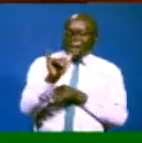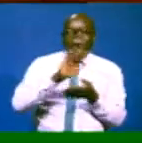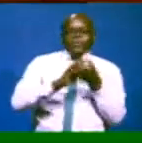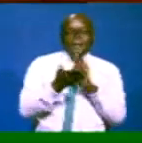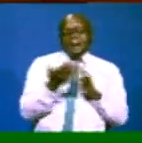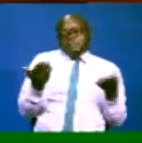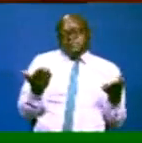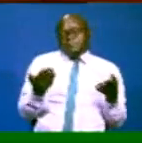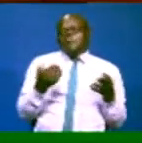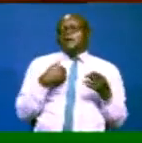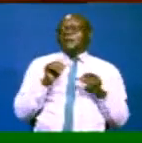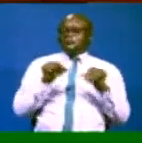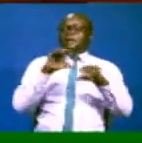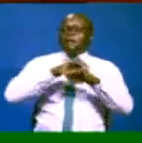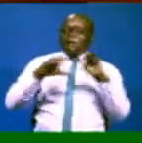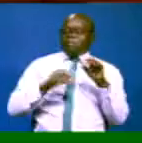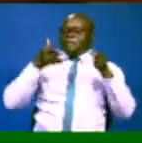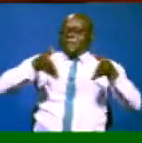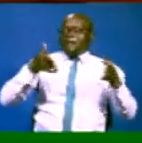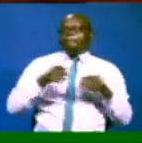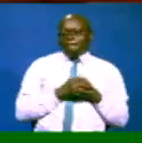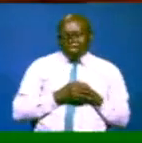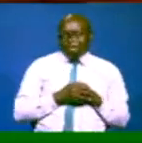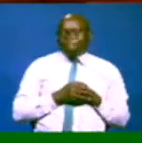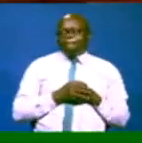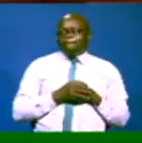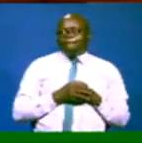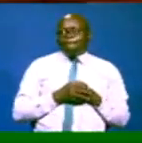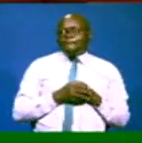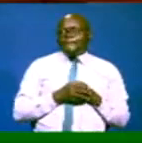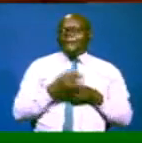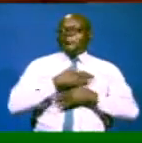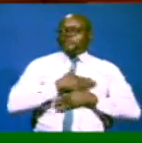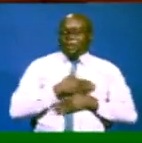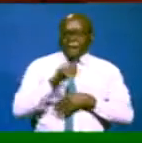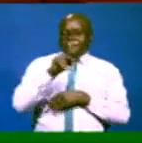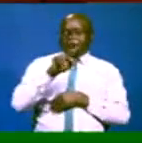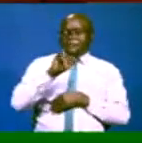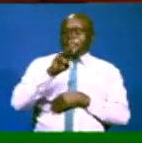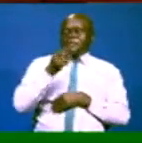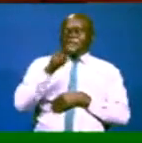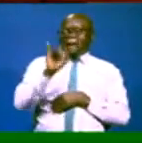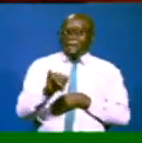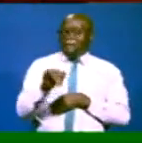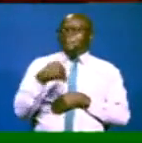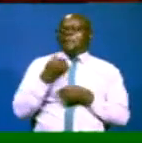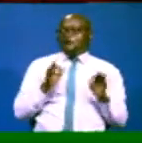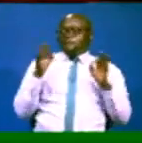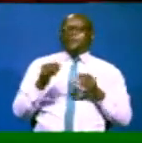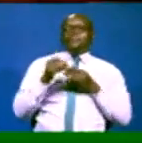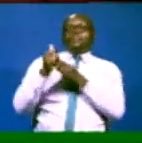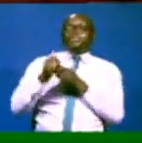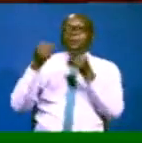I'm still very comfortable where I am. And to Honorable Kimani Ichung'wah, he said I may be official opposition leader. I want